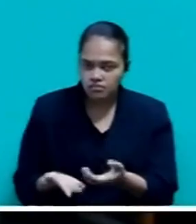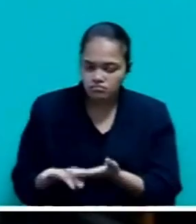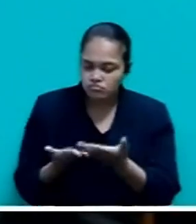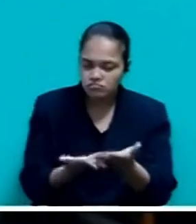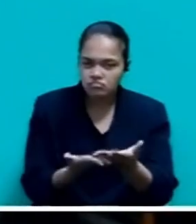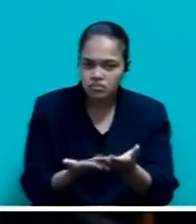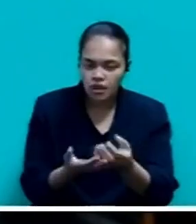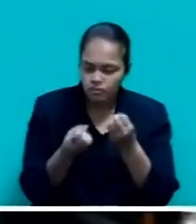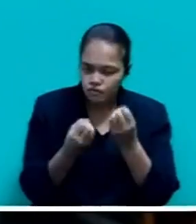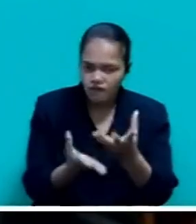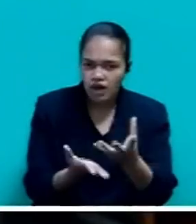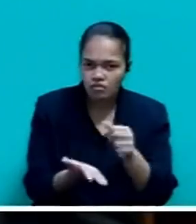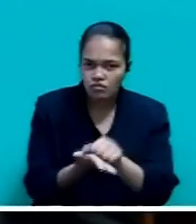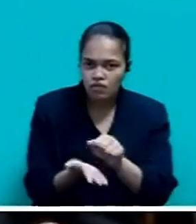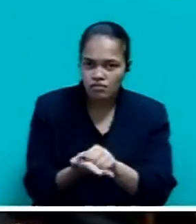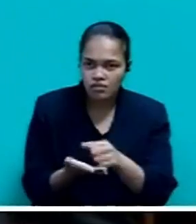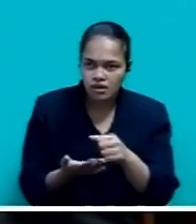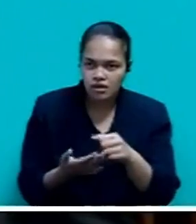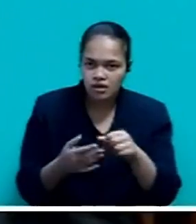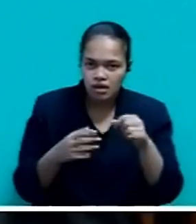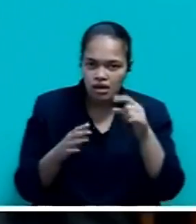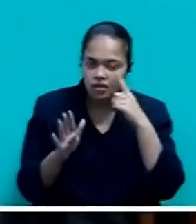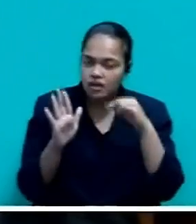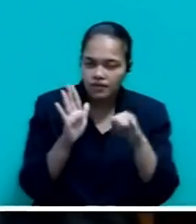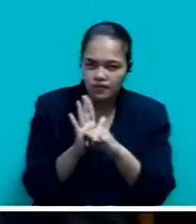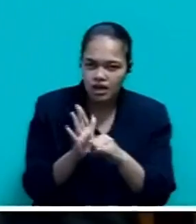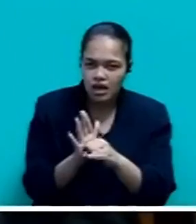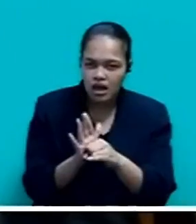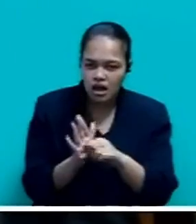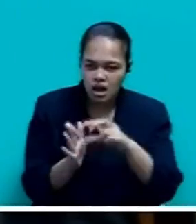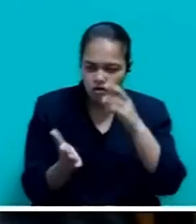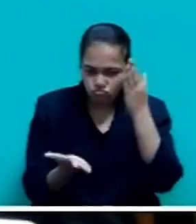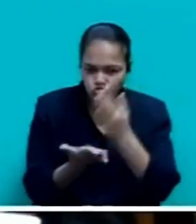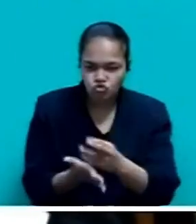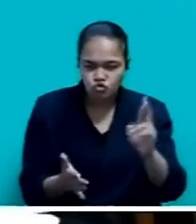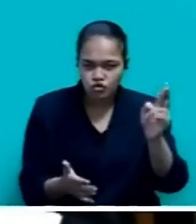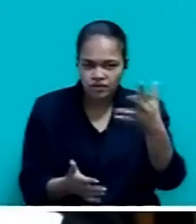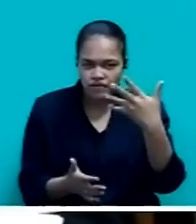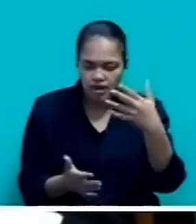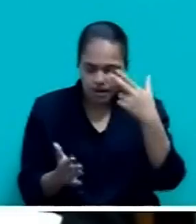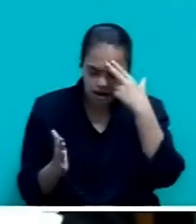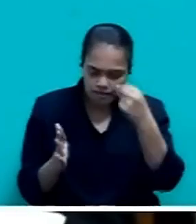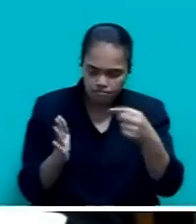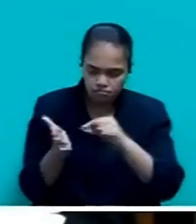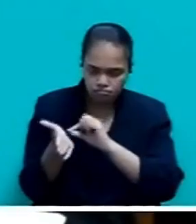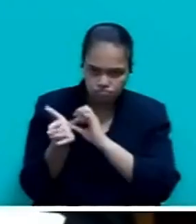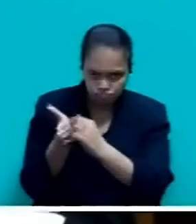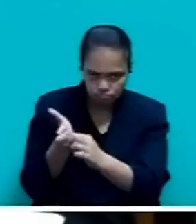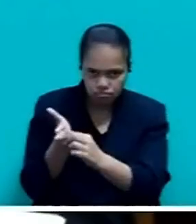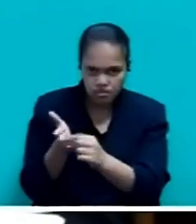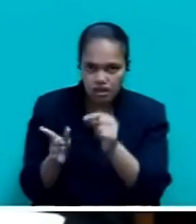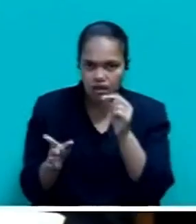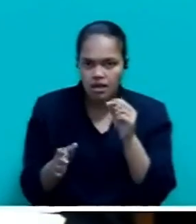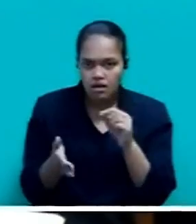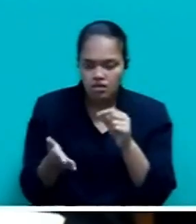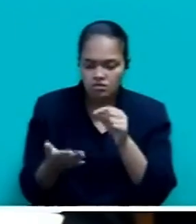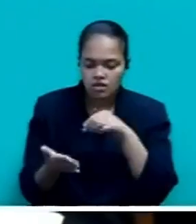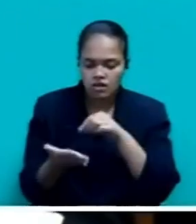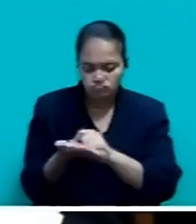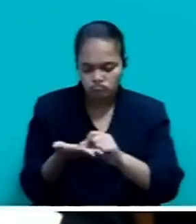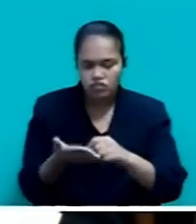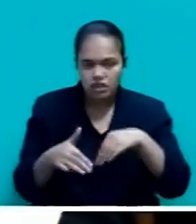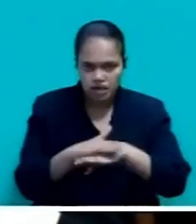identification which accurately reflects his or her name as specified on his or her birth